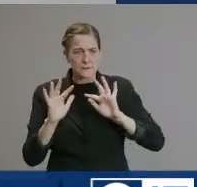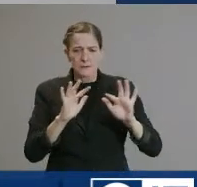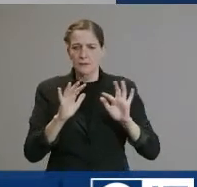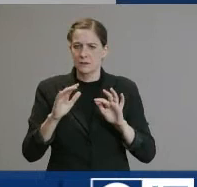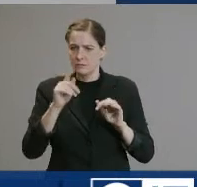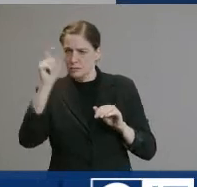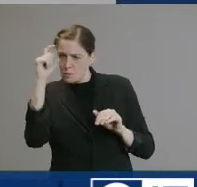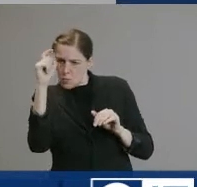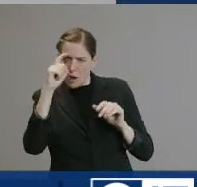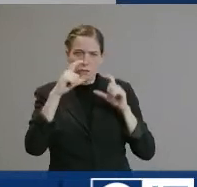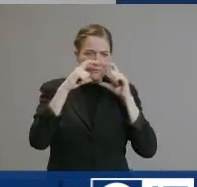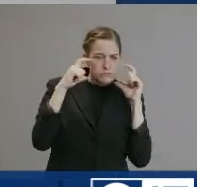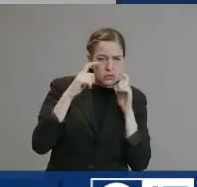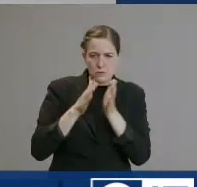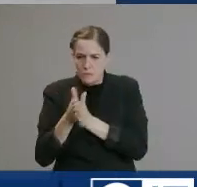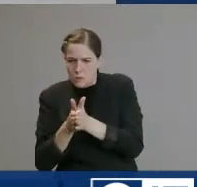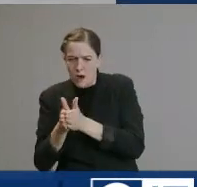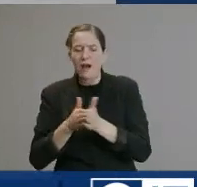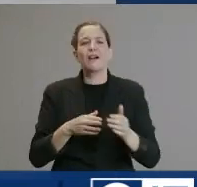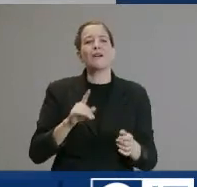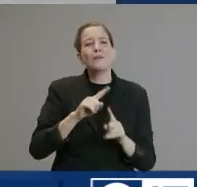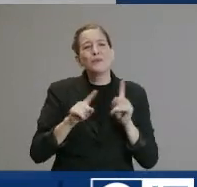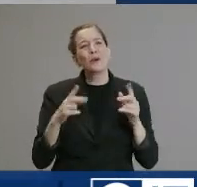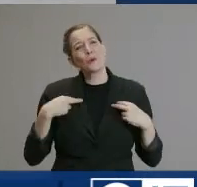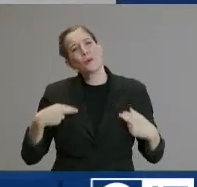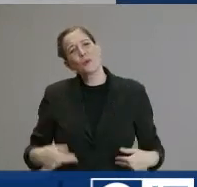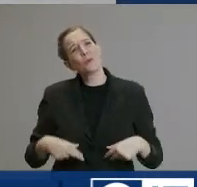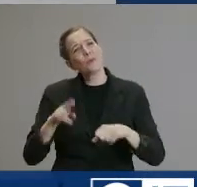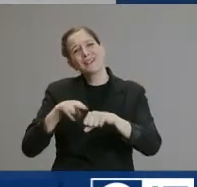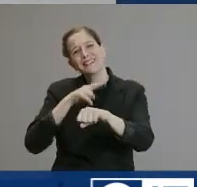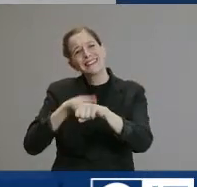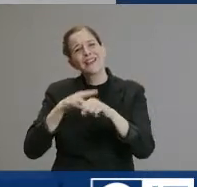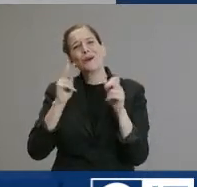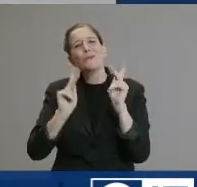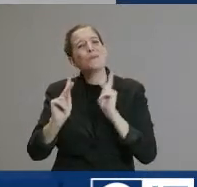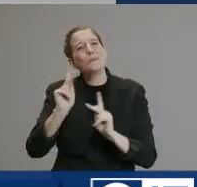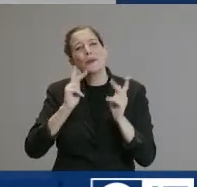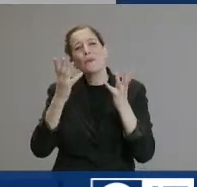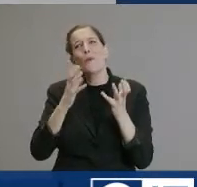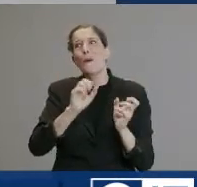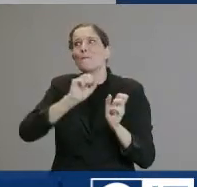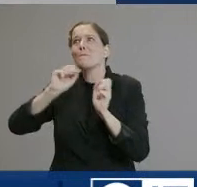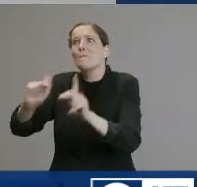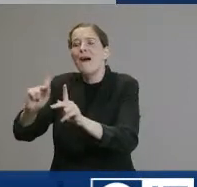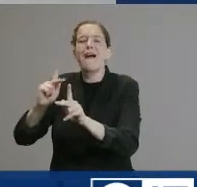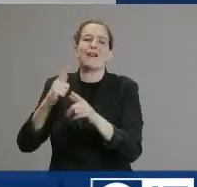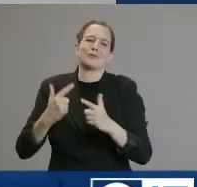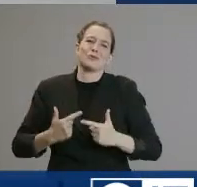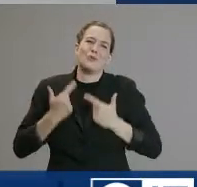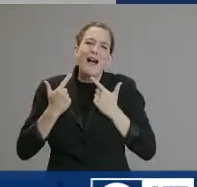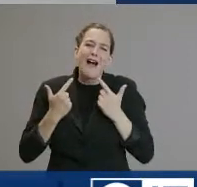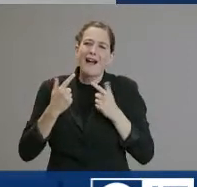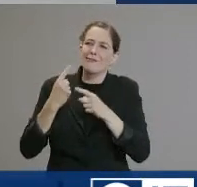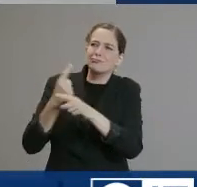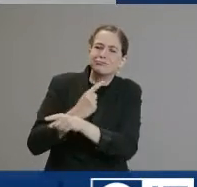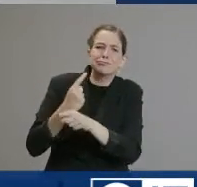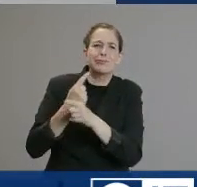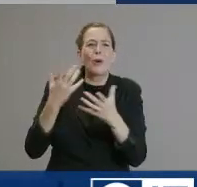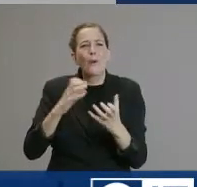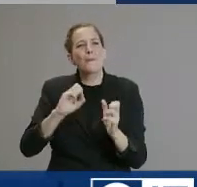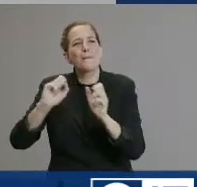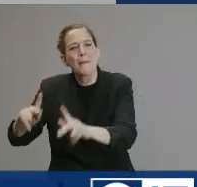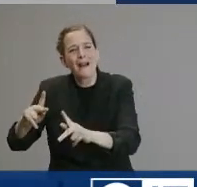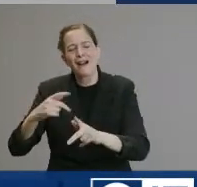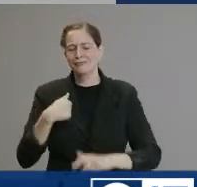get back to life, and I understand that. I want that as well, but I want as many people to be healthy. I